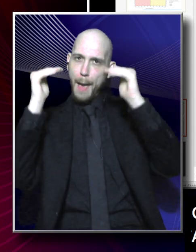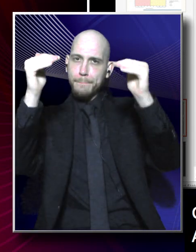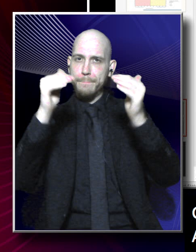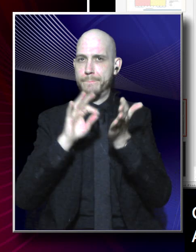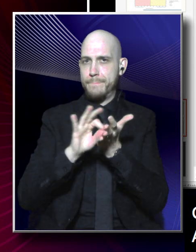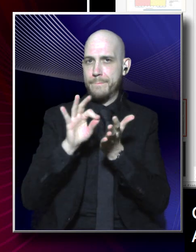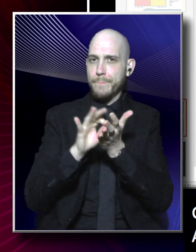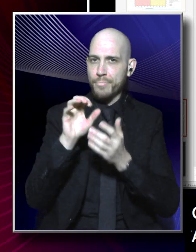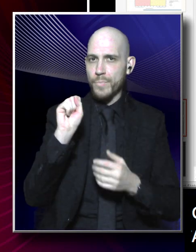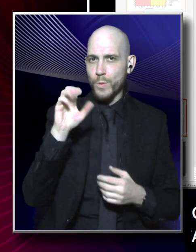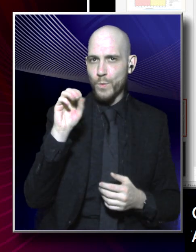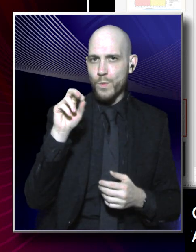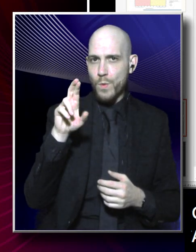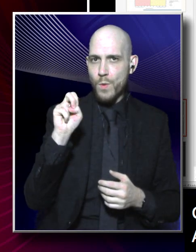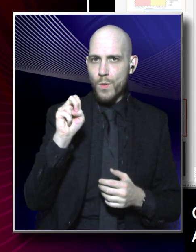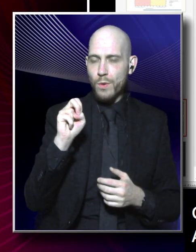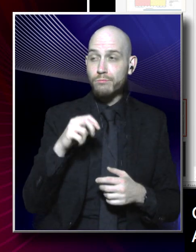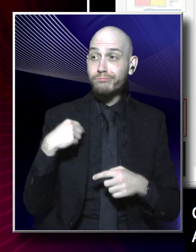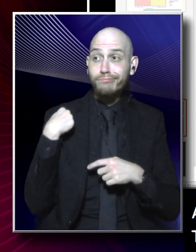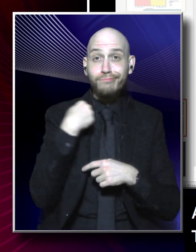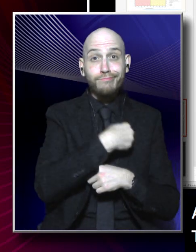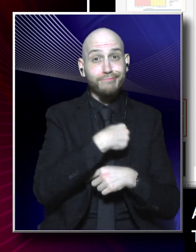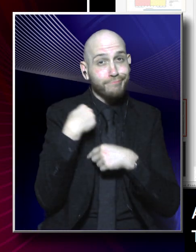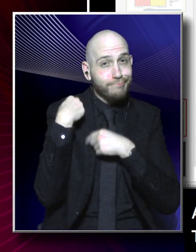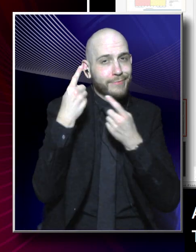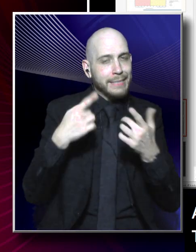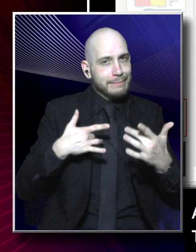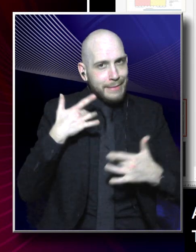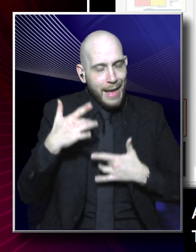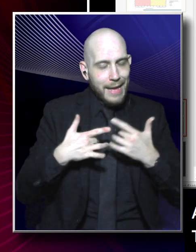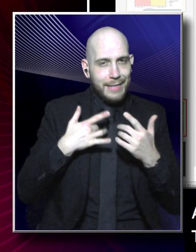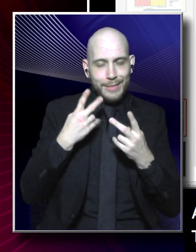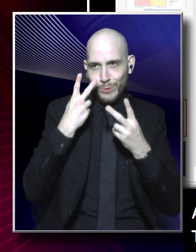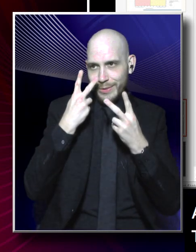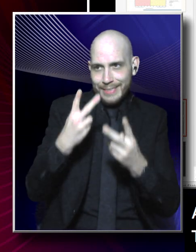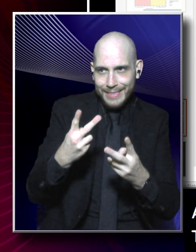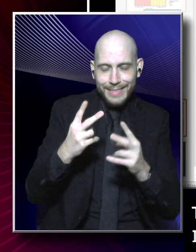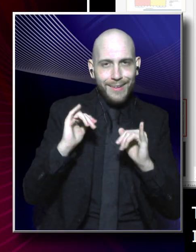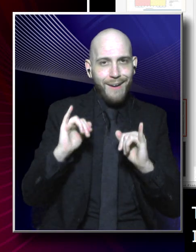these teacher teams look at this data and really talk about instruction and growth.